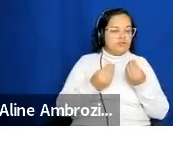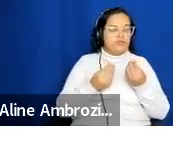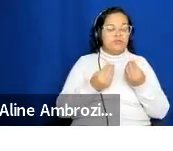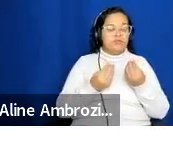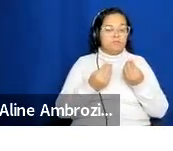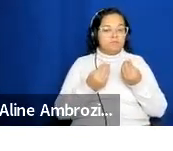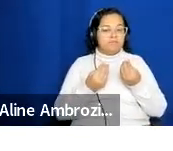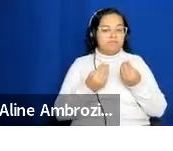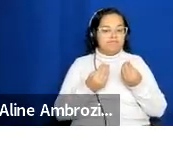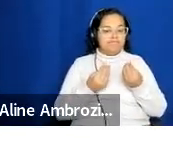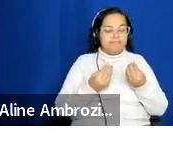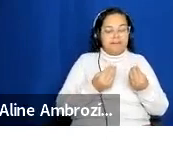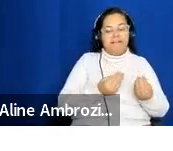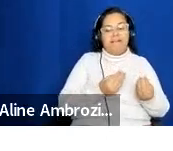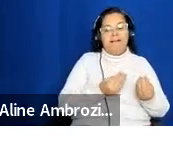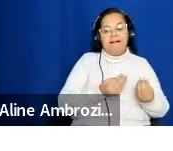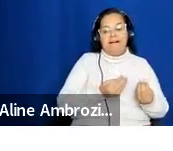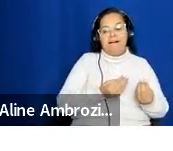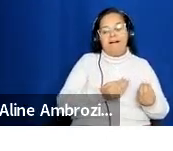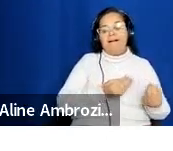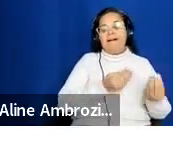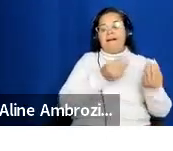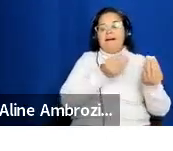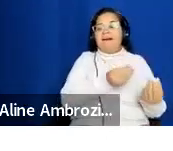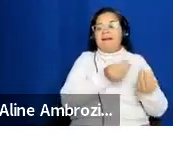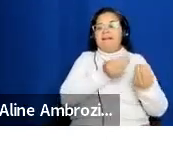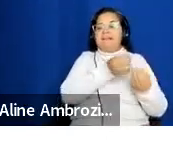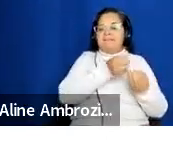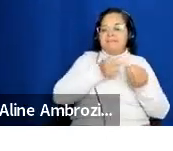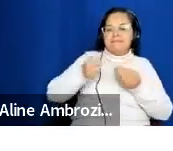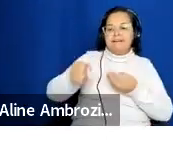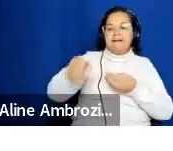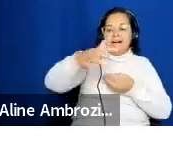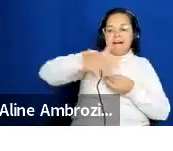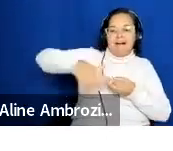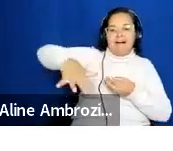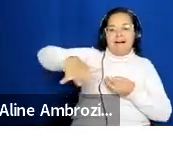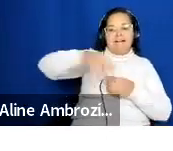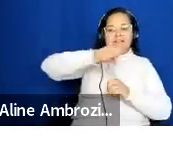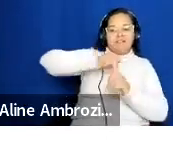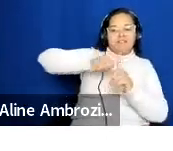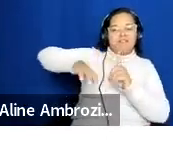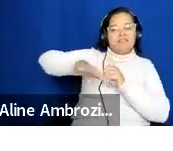social formations. And although that may appear to be